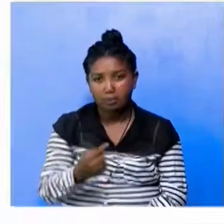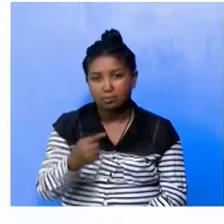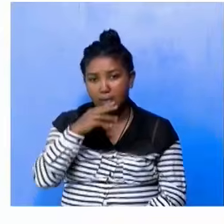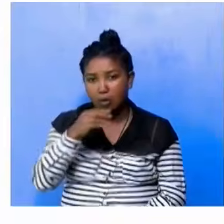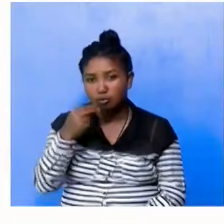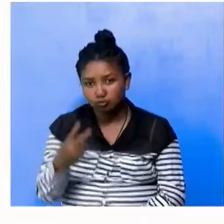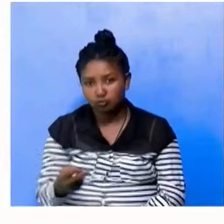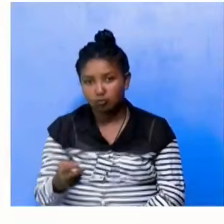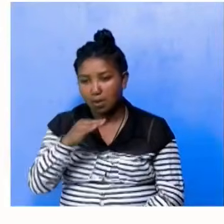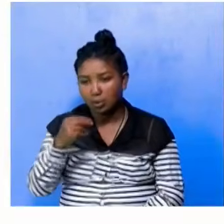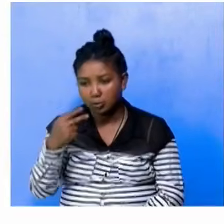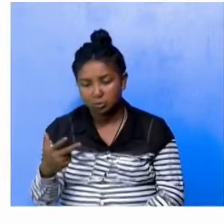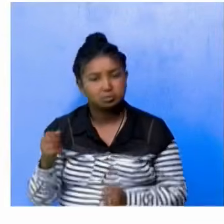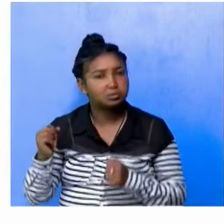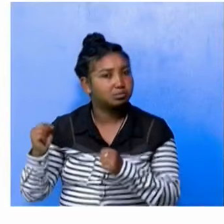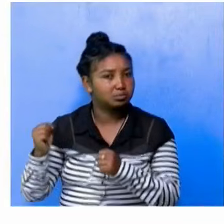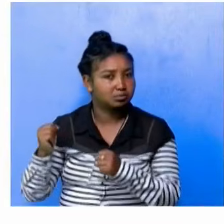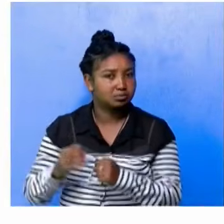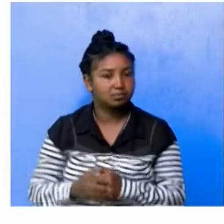should be here, mango.